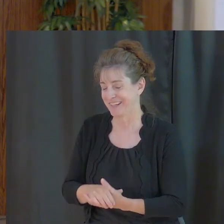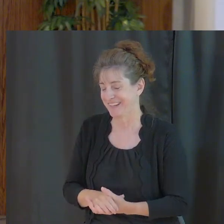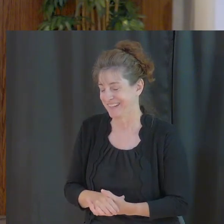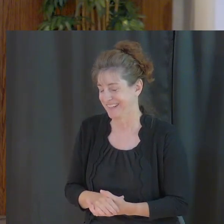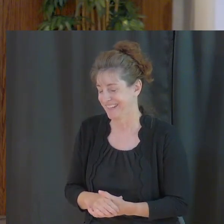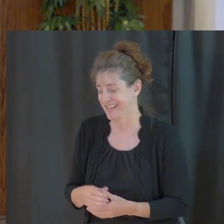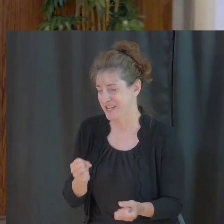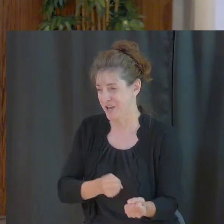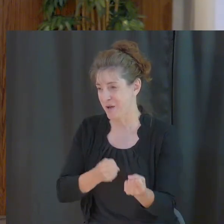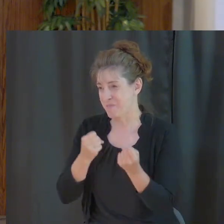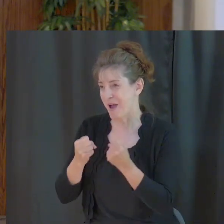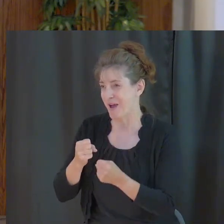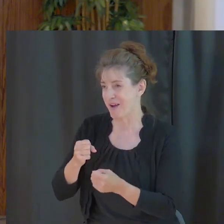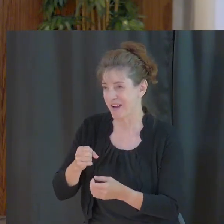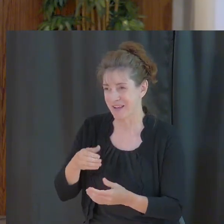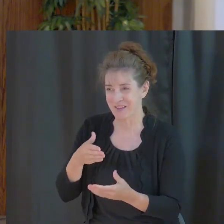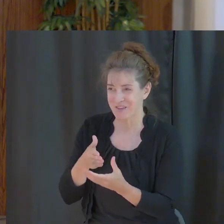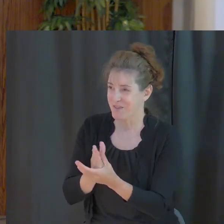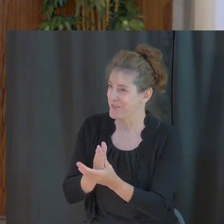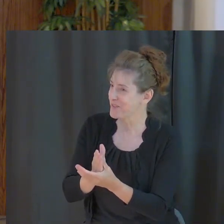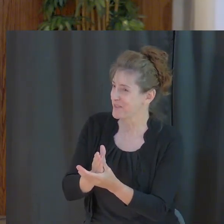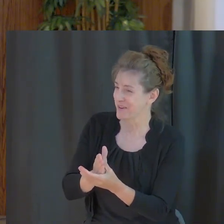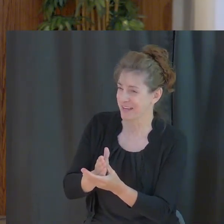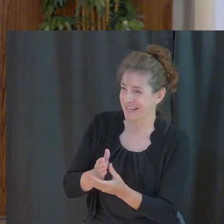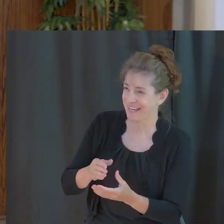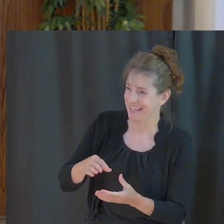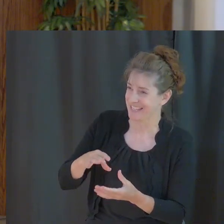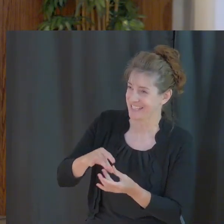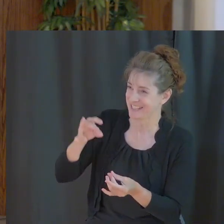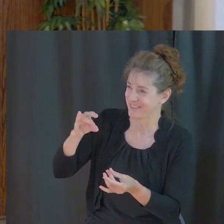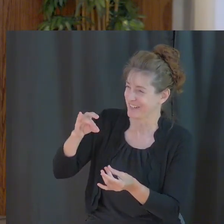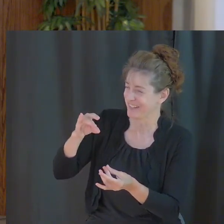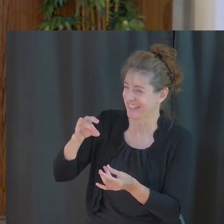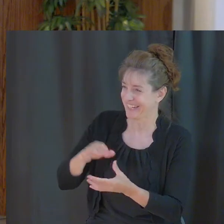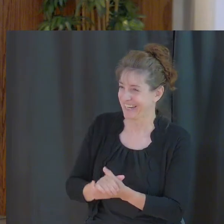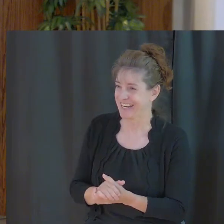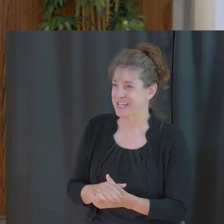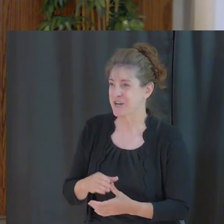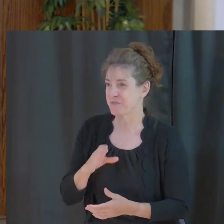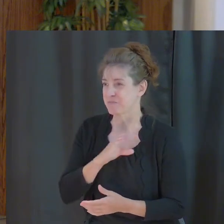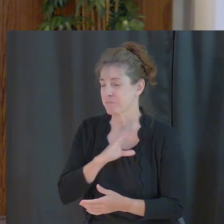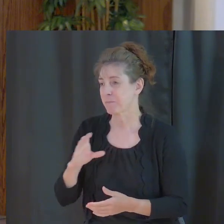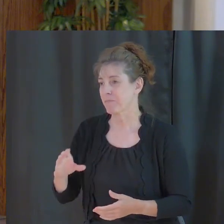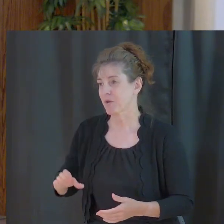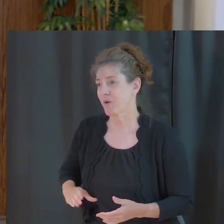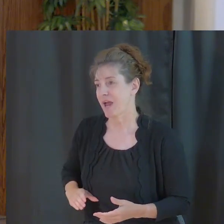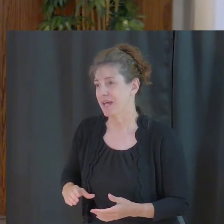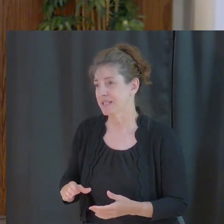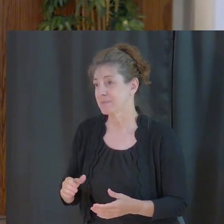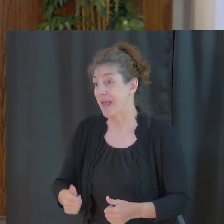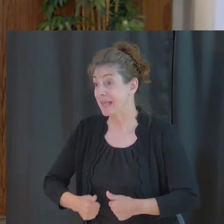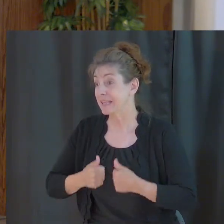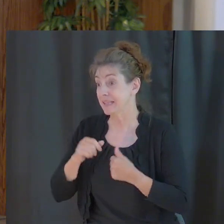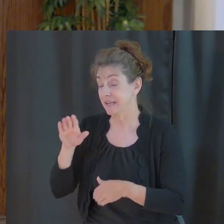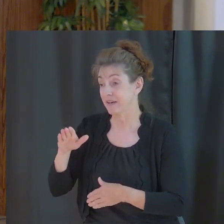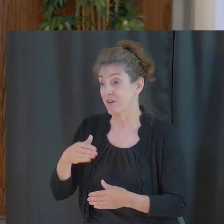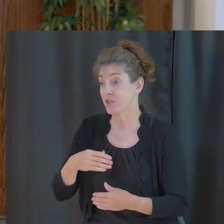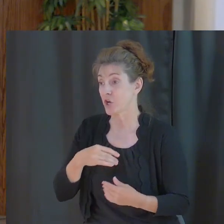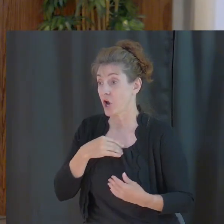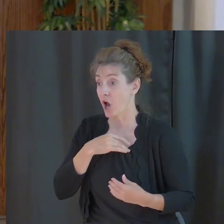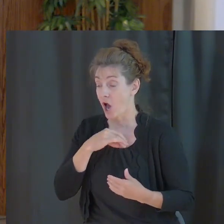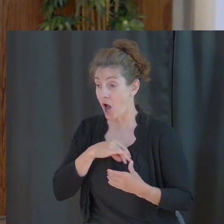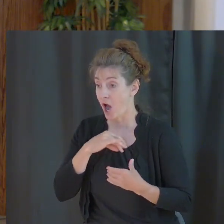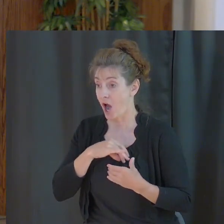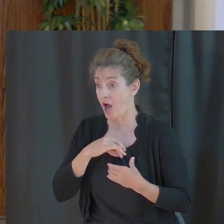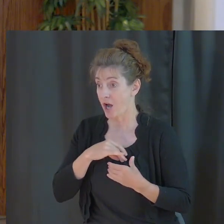power through his Spirit in your inner being, so that Christ may dwell in your hearts through faith, that you, being